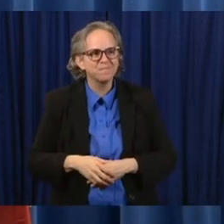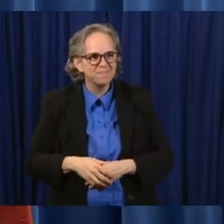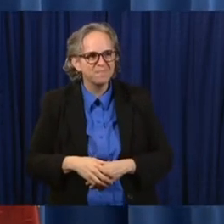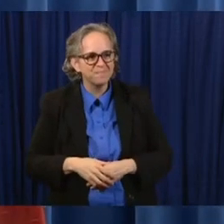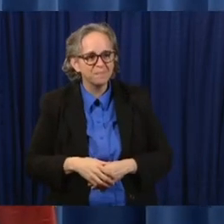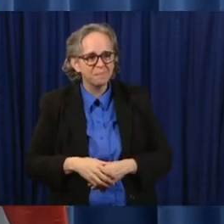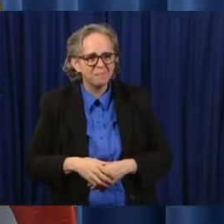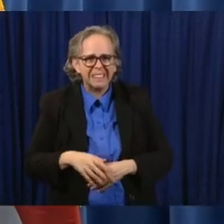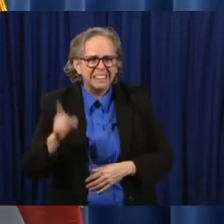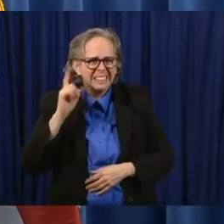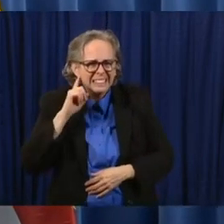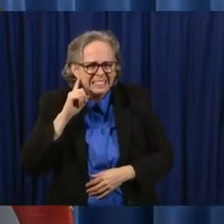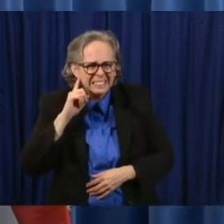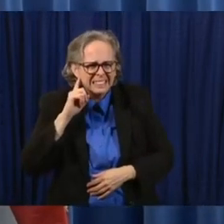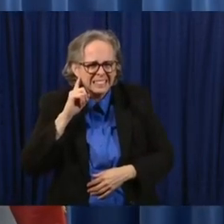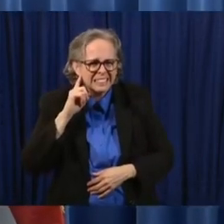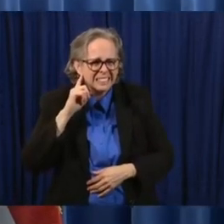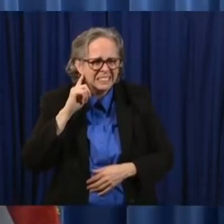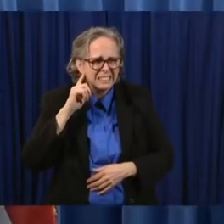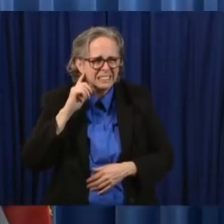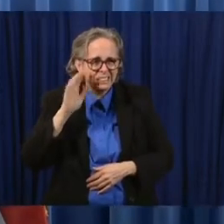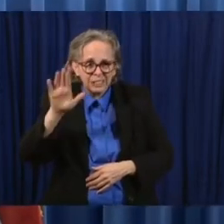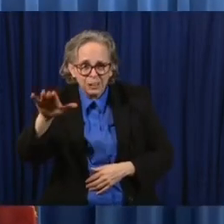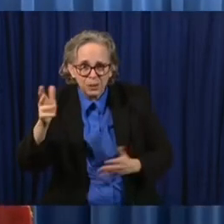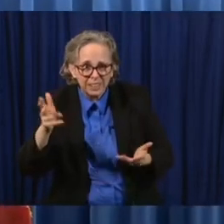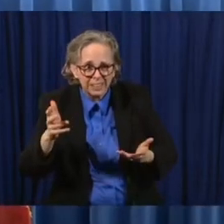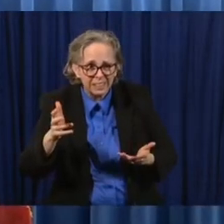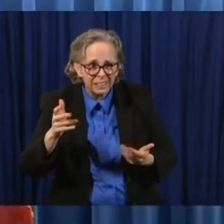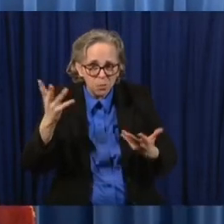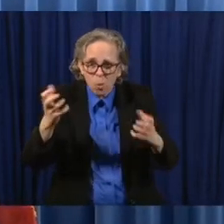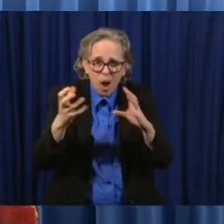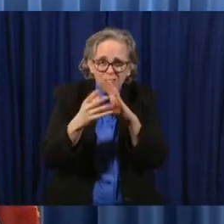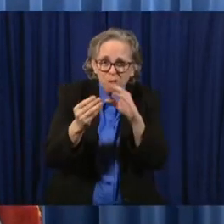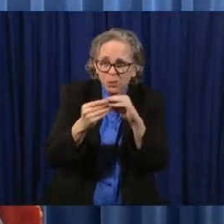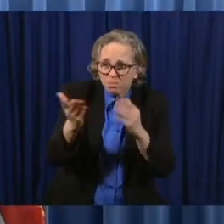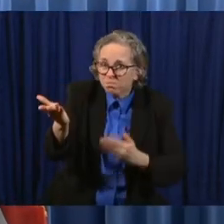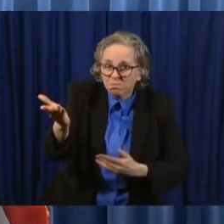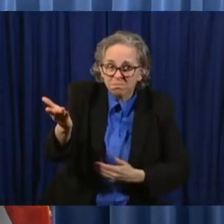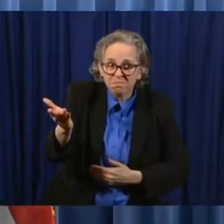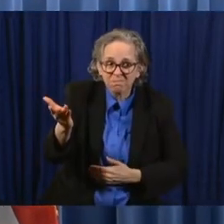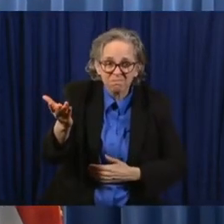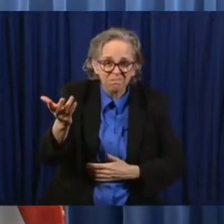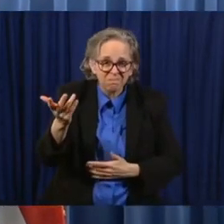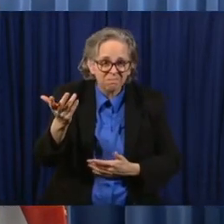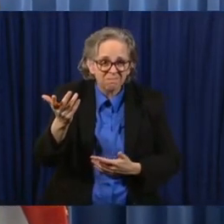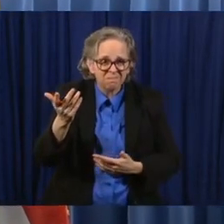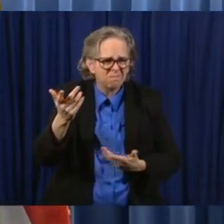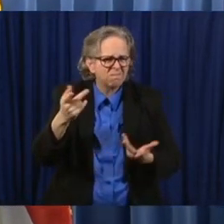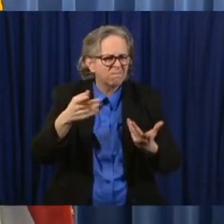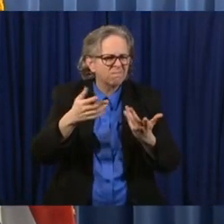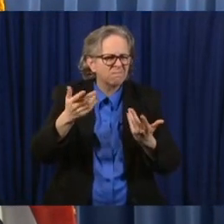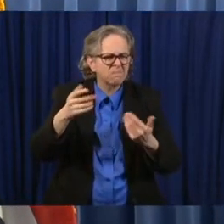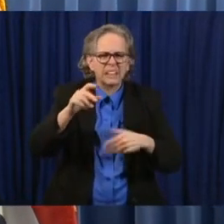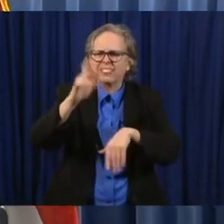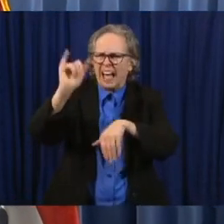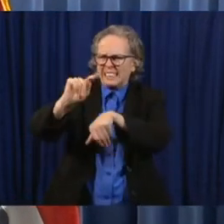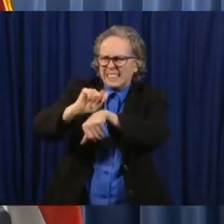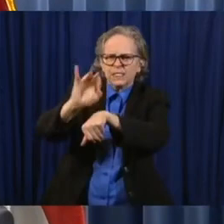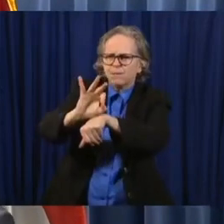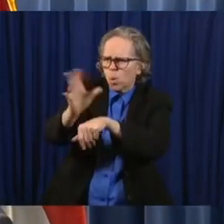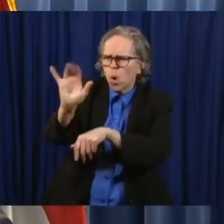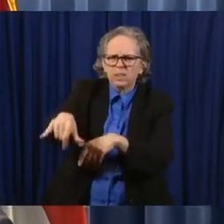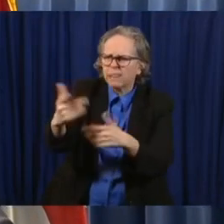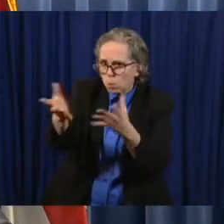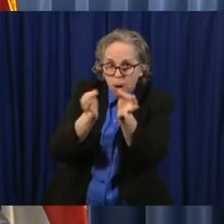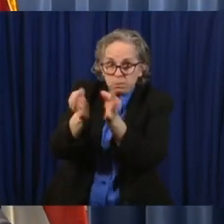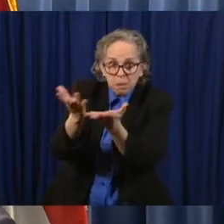Governor. Director, you want to talk a little bit about how you see this task force, this minority task force, and how